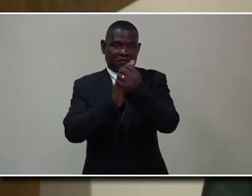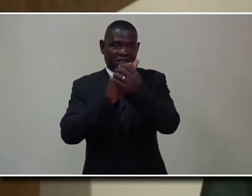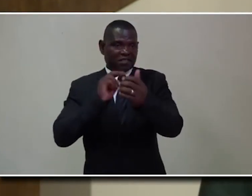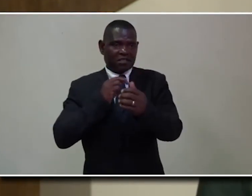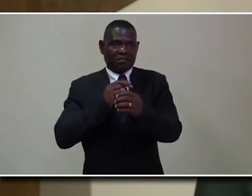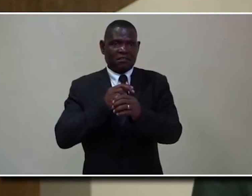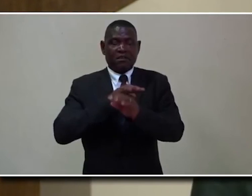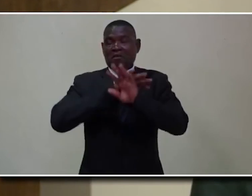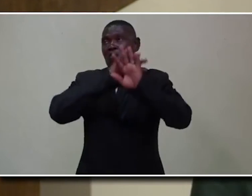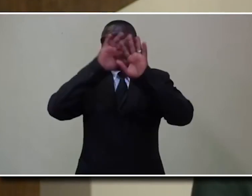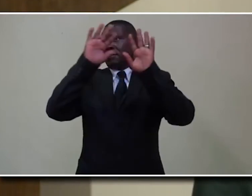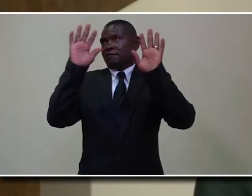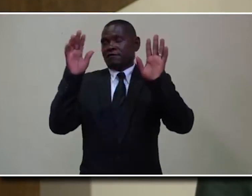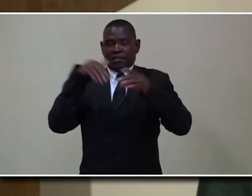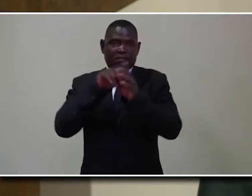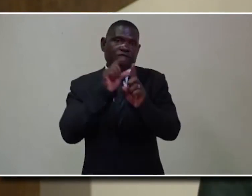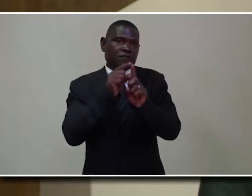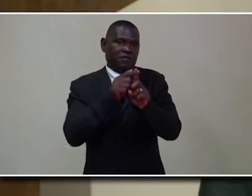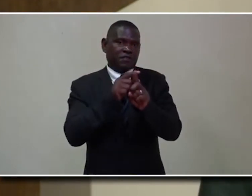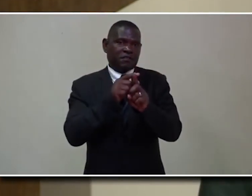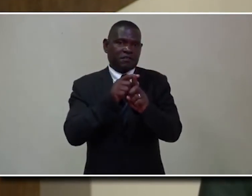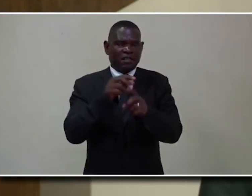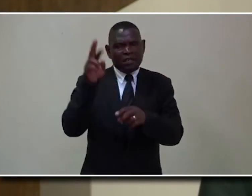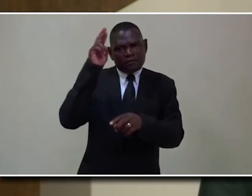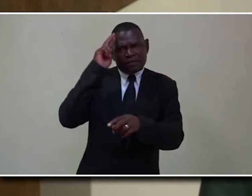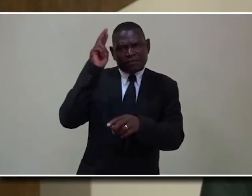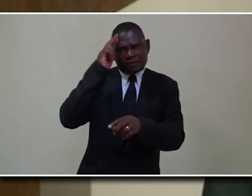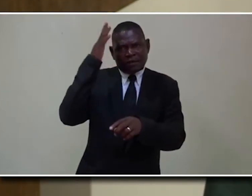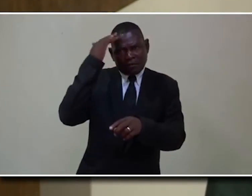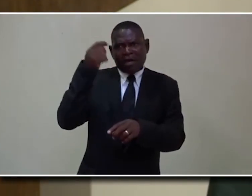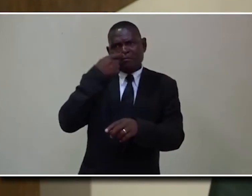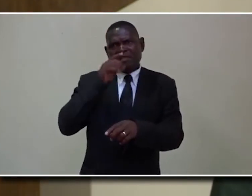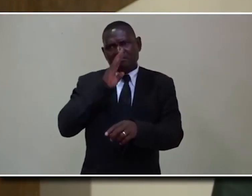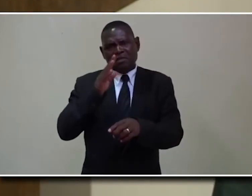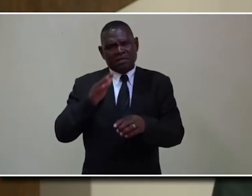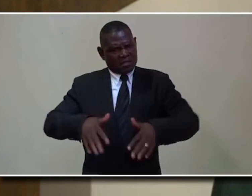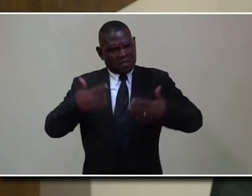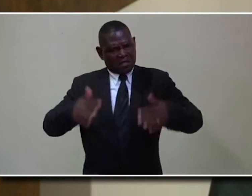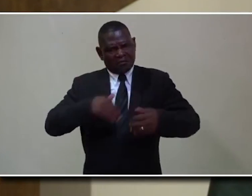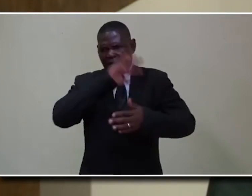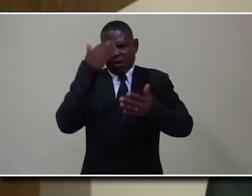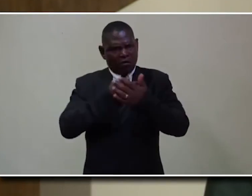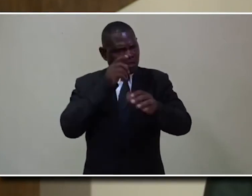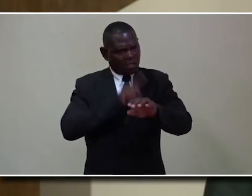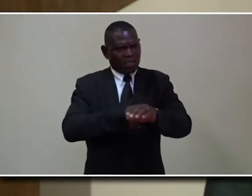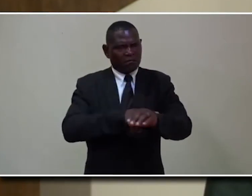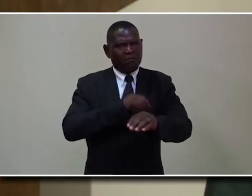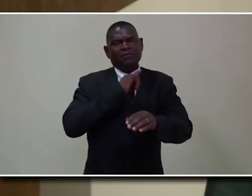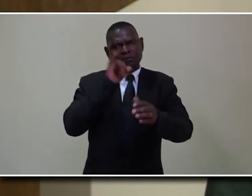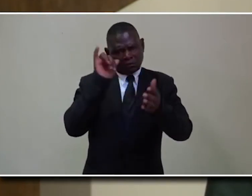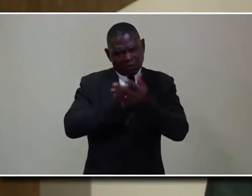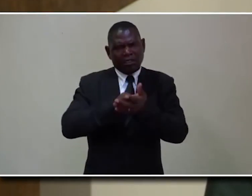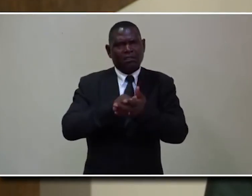word. The reason for us to rejoice always is that The Lord is